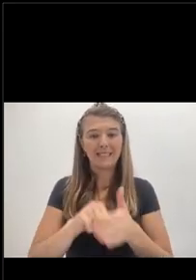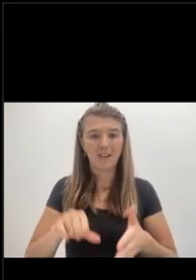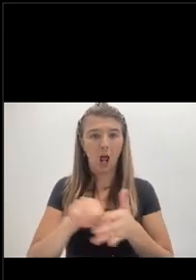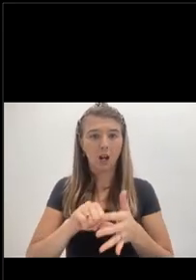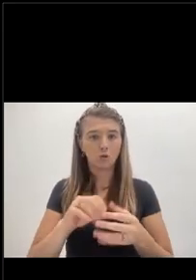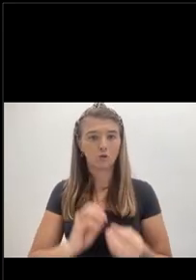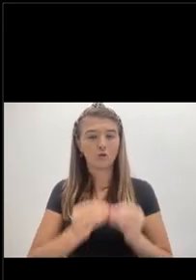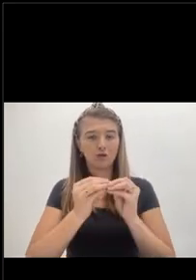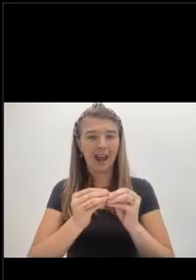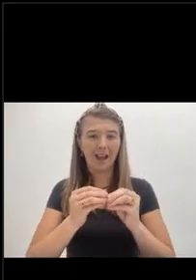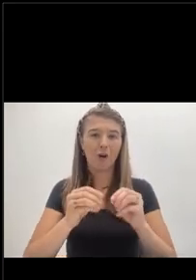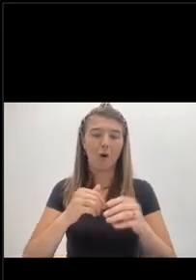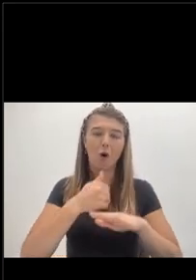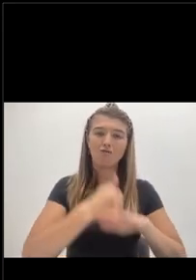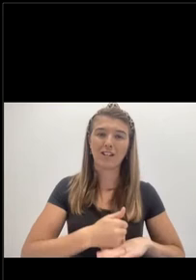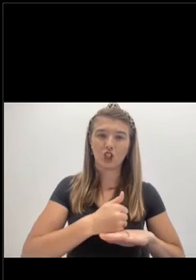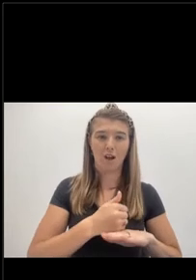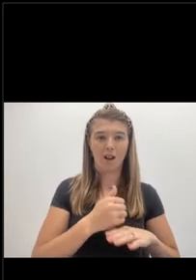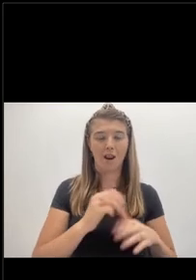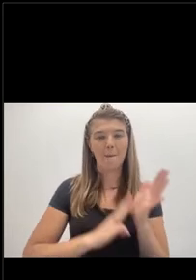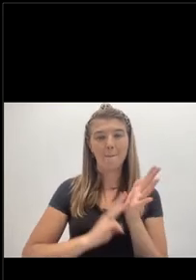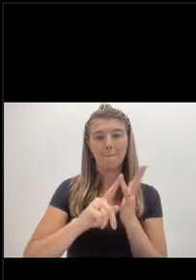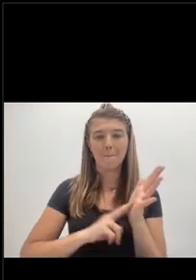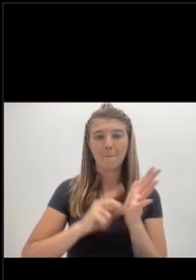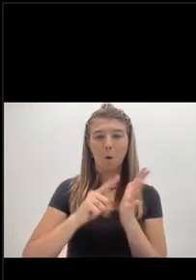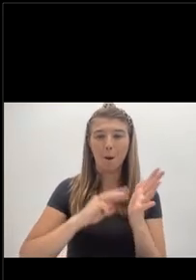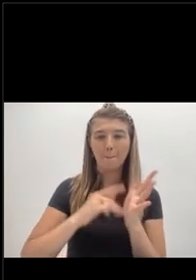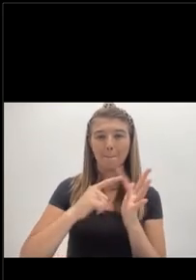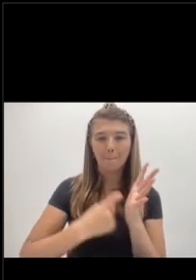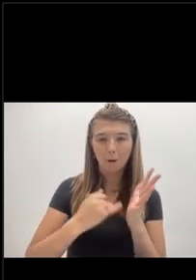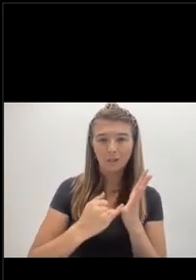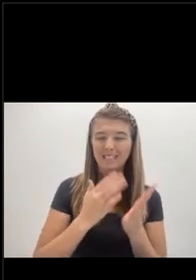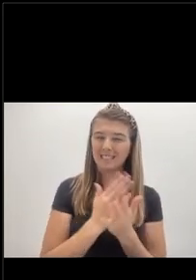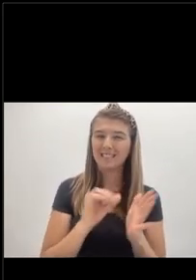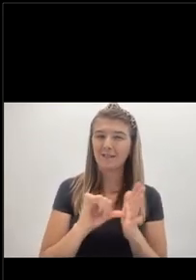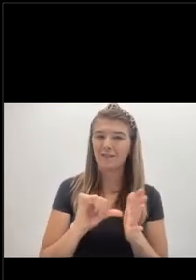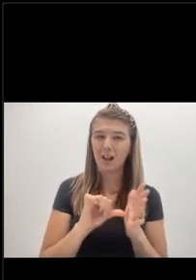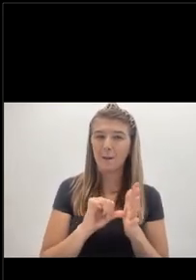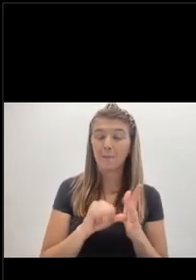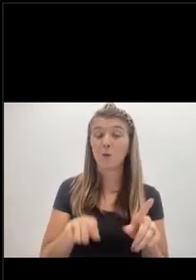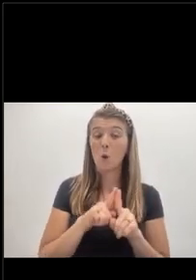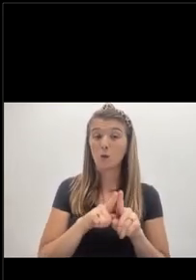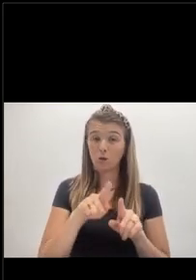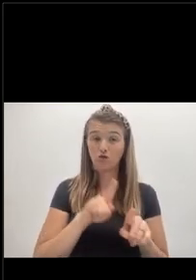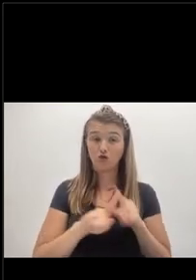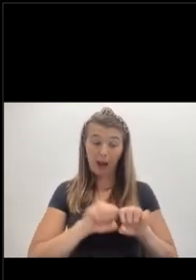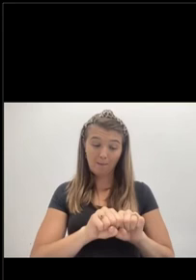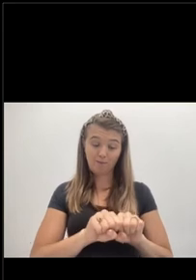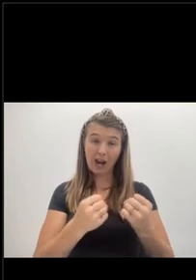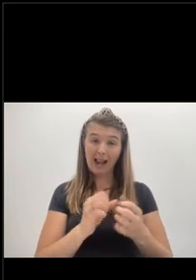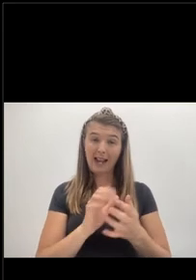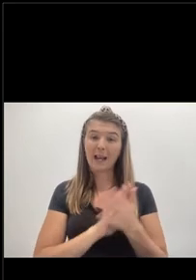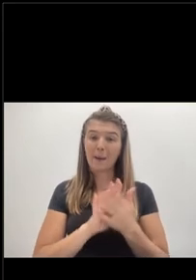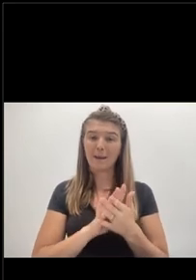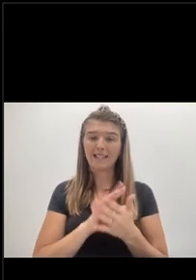original building blocks again from these polymers. And also breaking these bonds, these carbon-carbon bonds, requires more